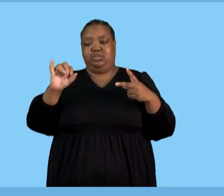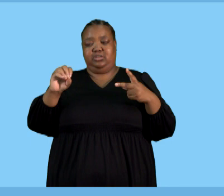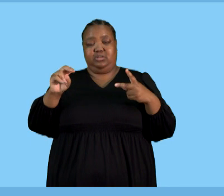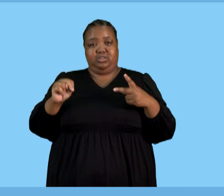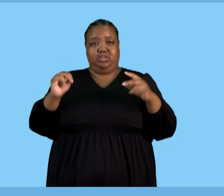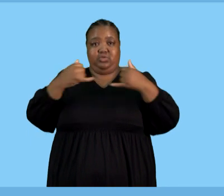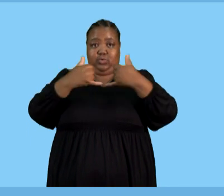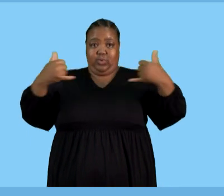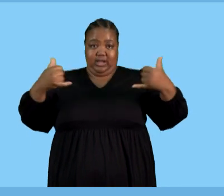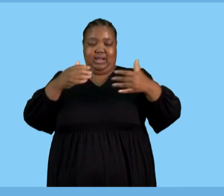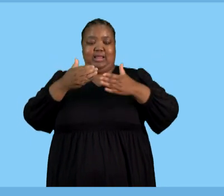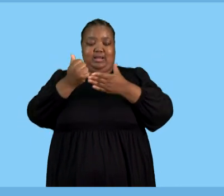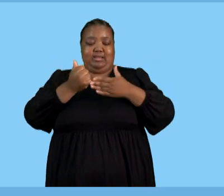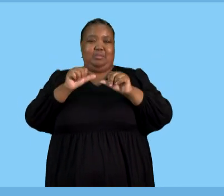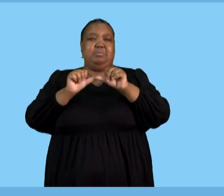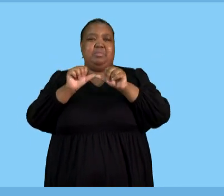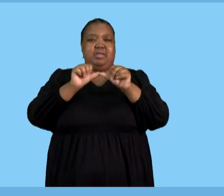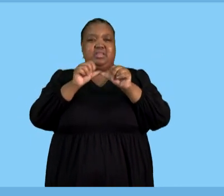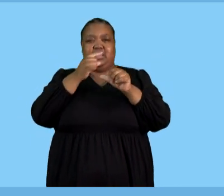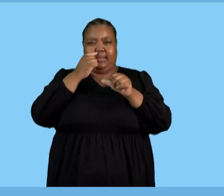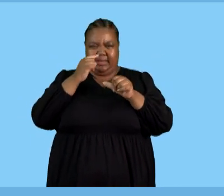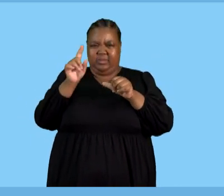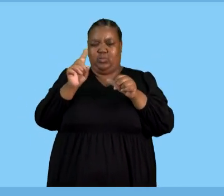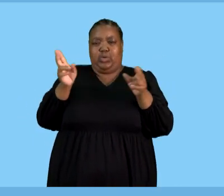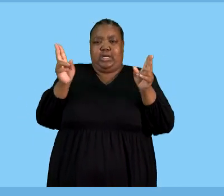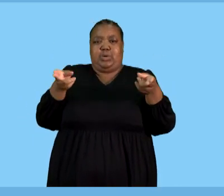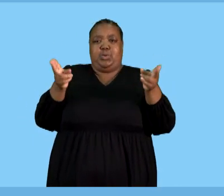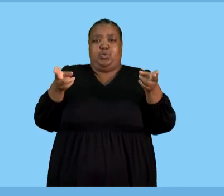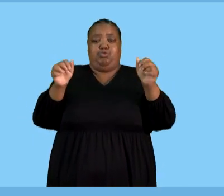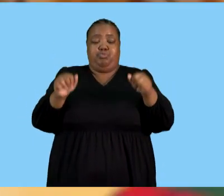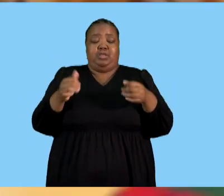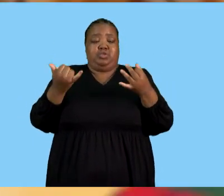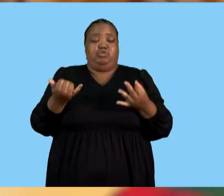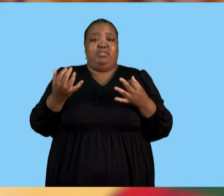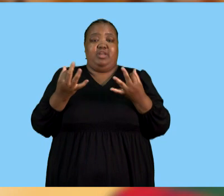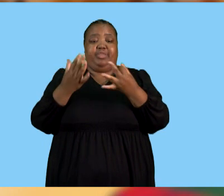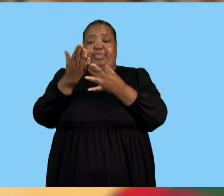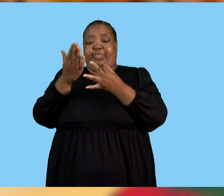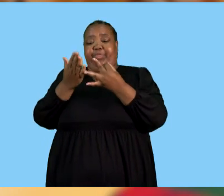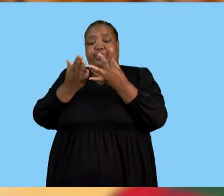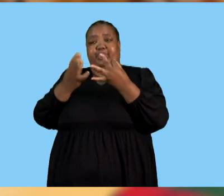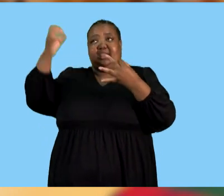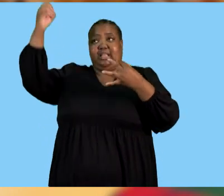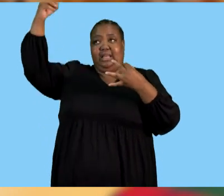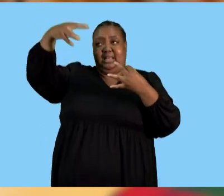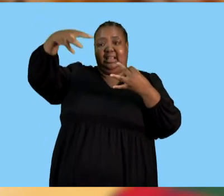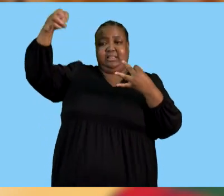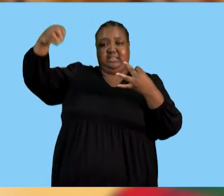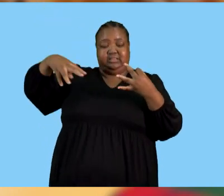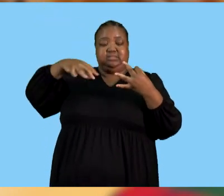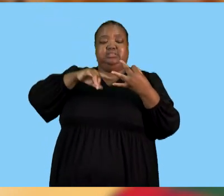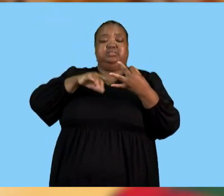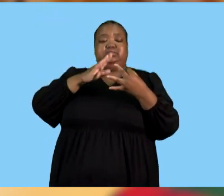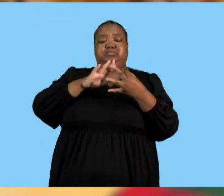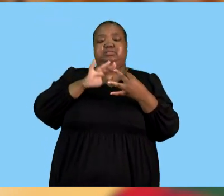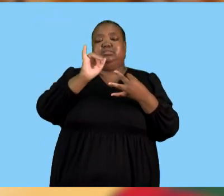called the normal. So we now have talked about three lines. We talked about the incident ray, which is the ray coming